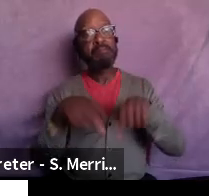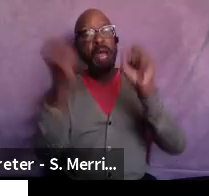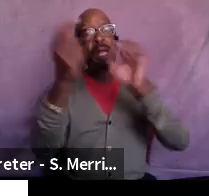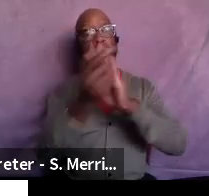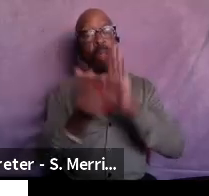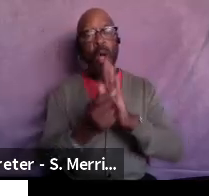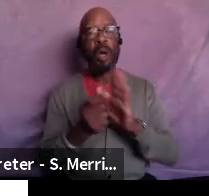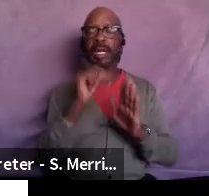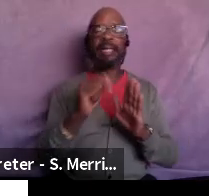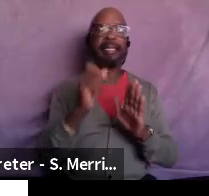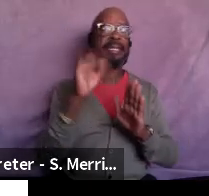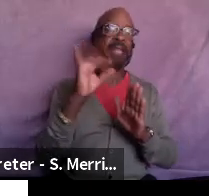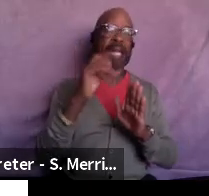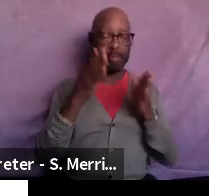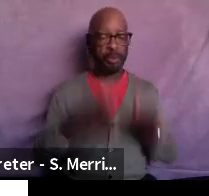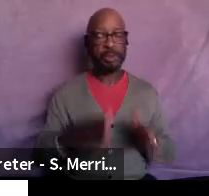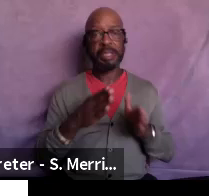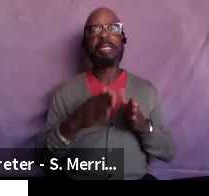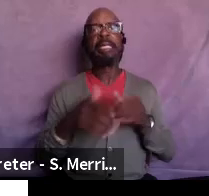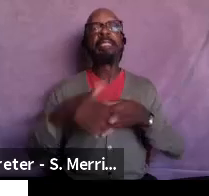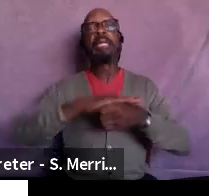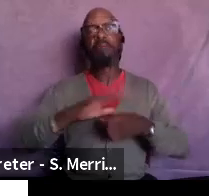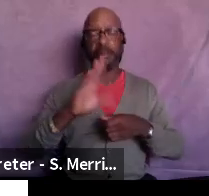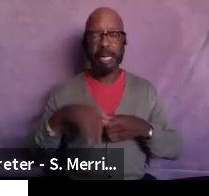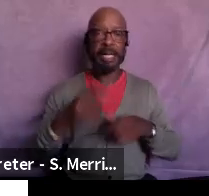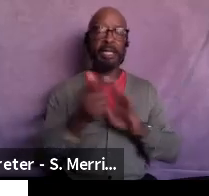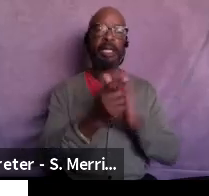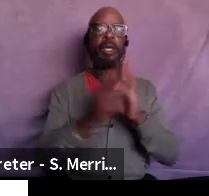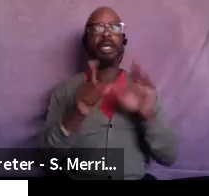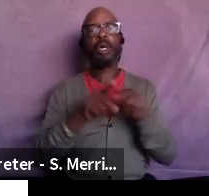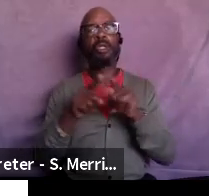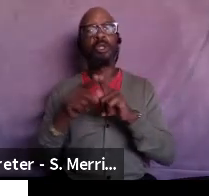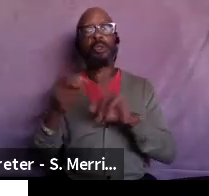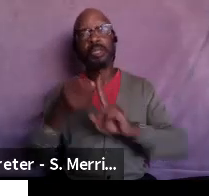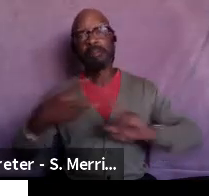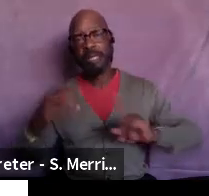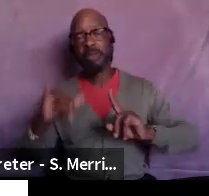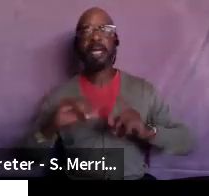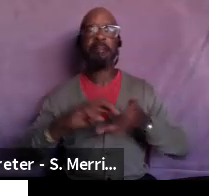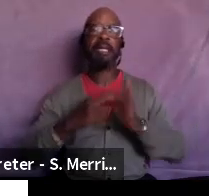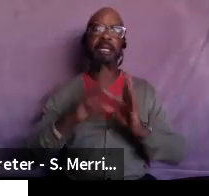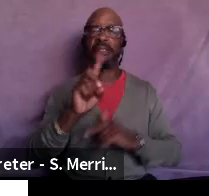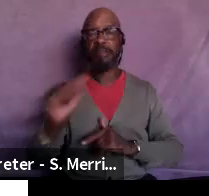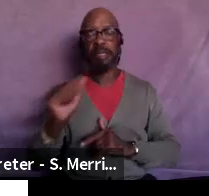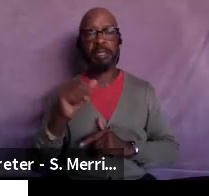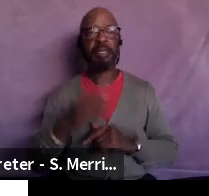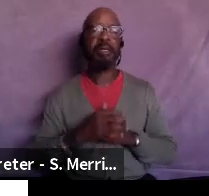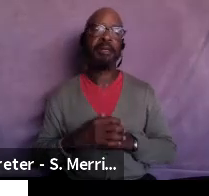law. And it also amended the definition of disability to broaden that definition.